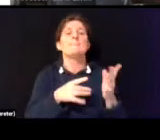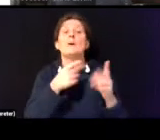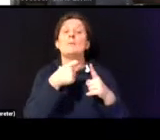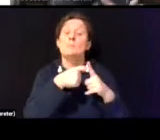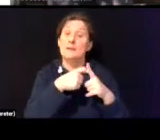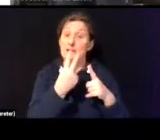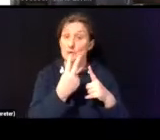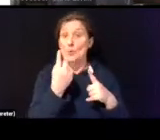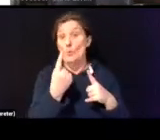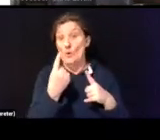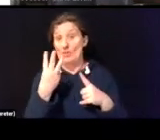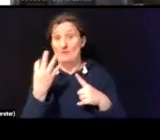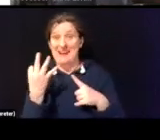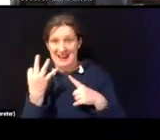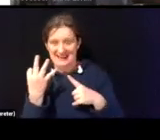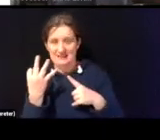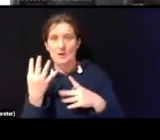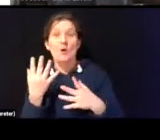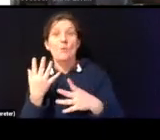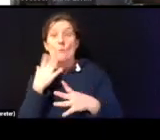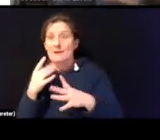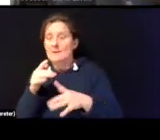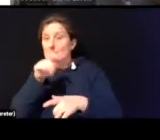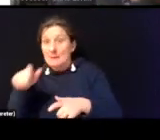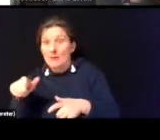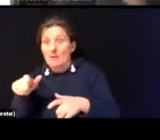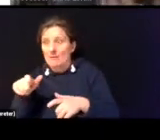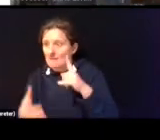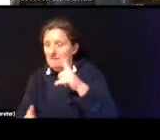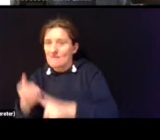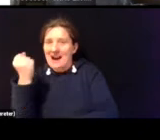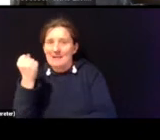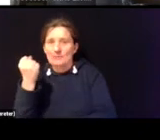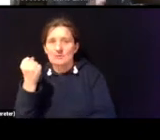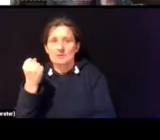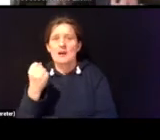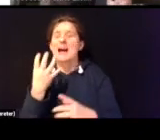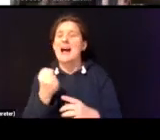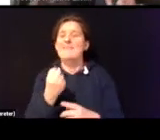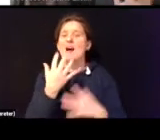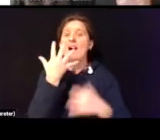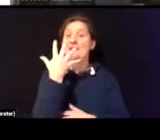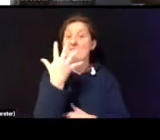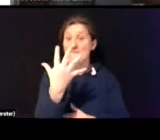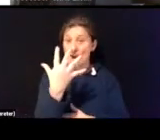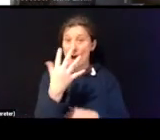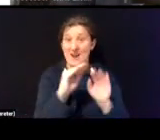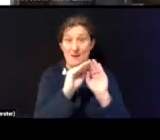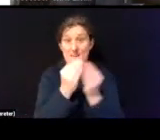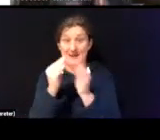had 5, or when the volunteers on the Planet Hunters website found it, had 5 planets, B, C, D, E, and